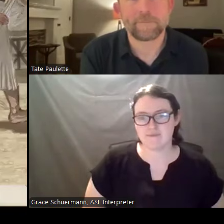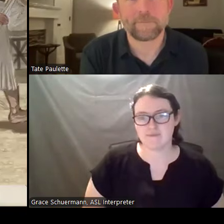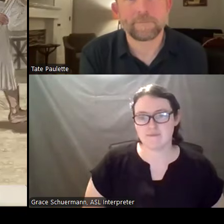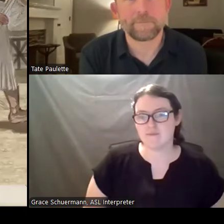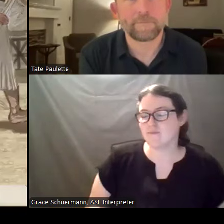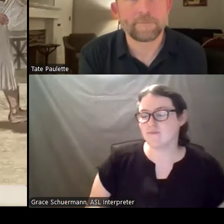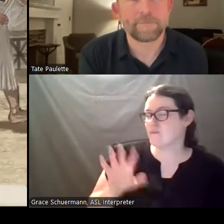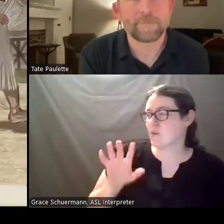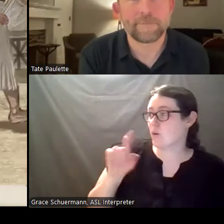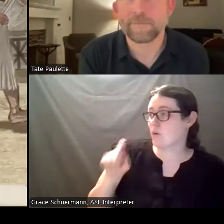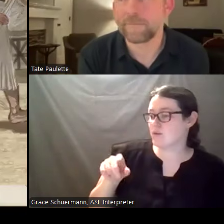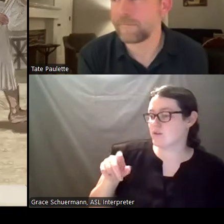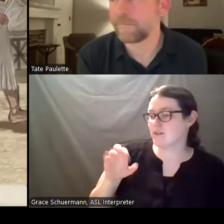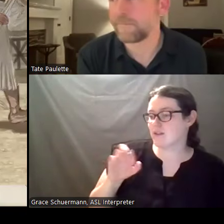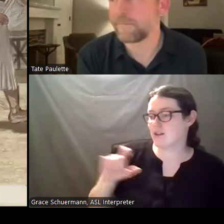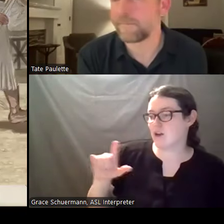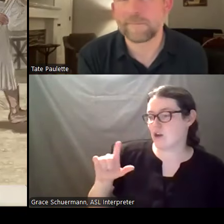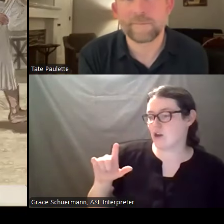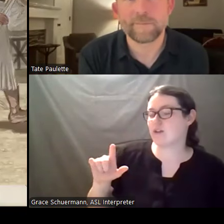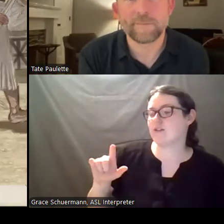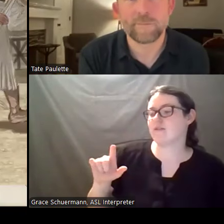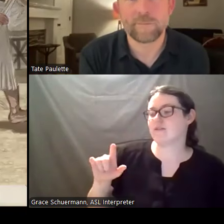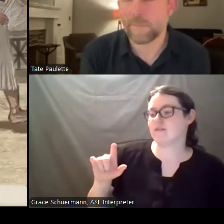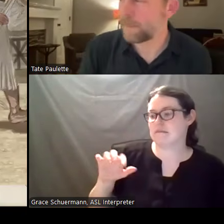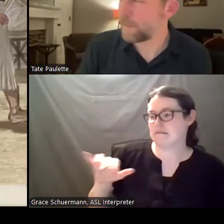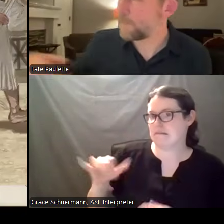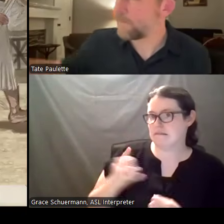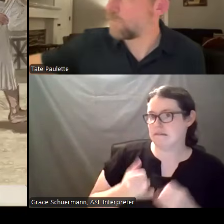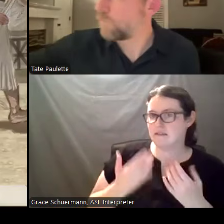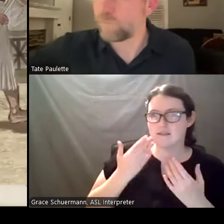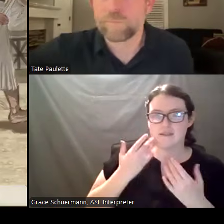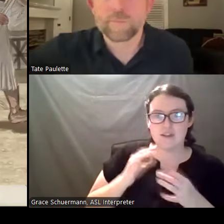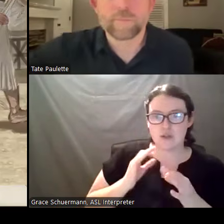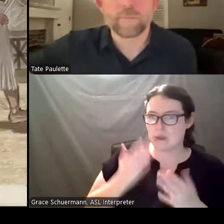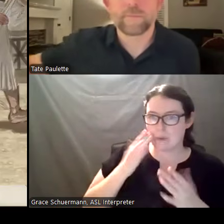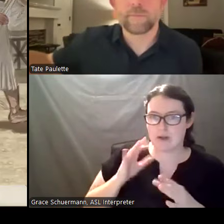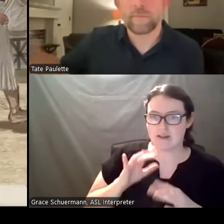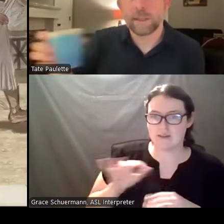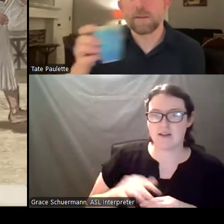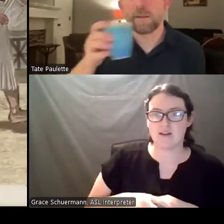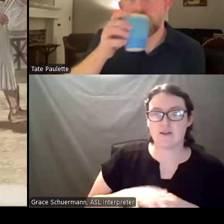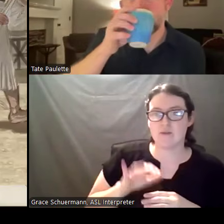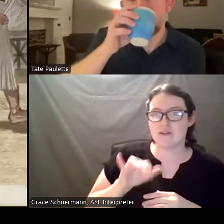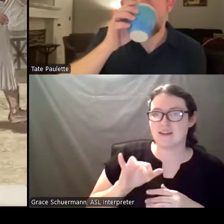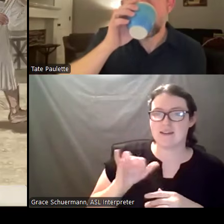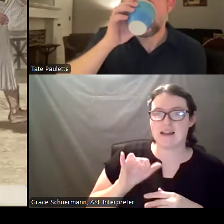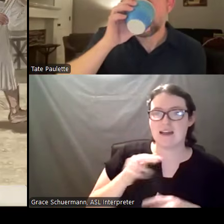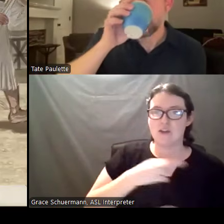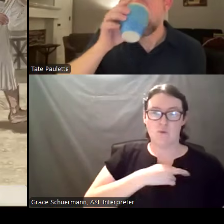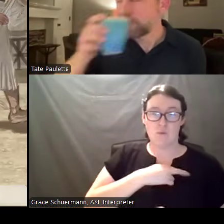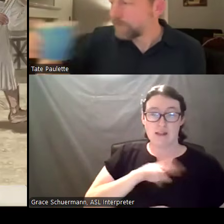So here's a question from Carol Neumann de Vegvar. Was beer used in performing libations and sort of in religious